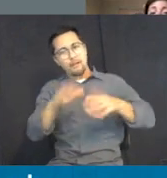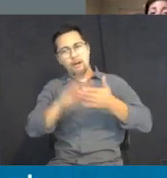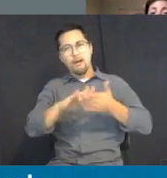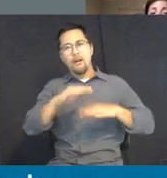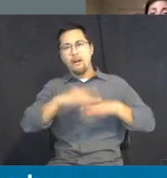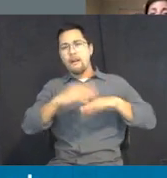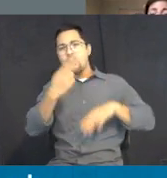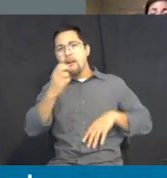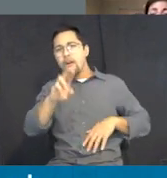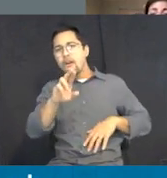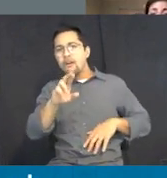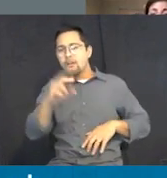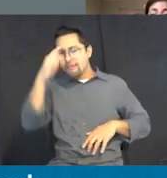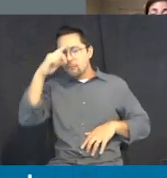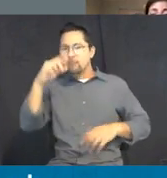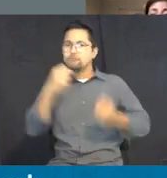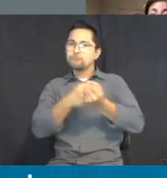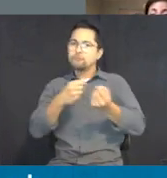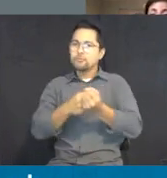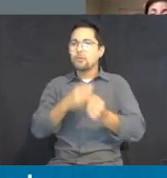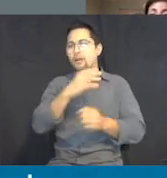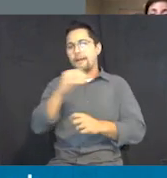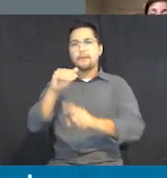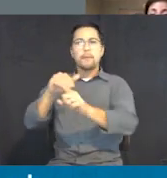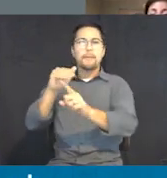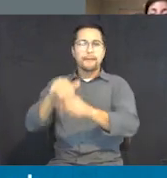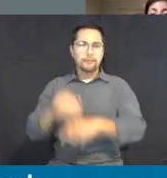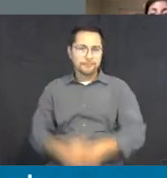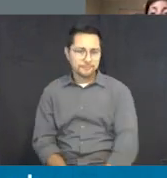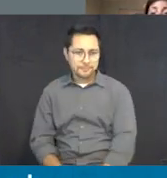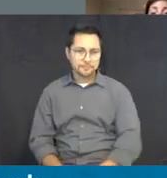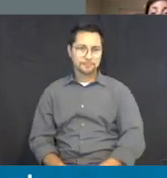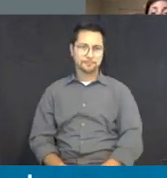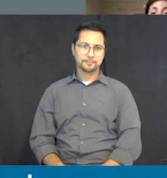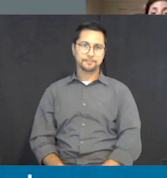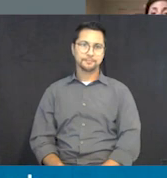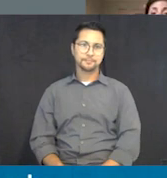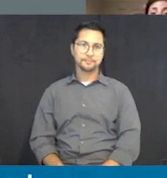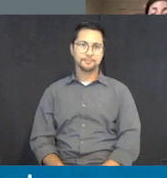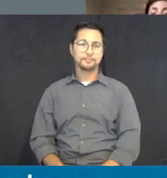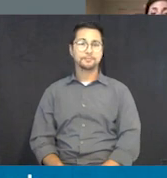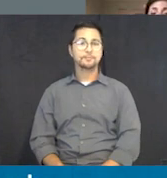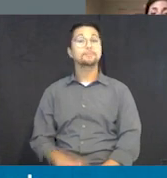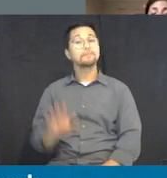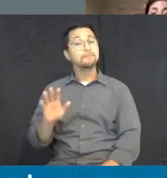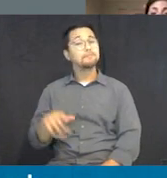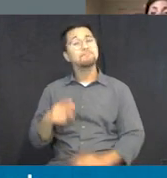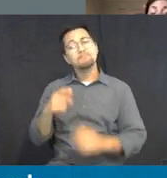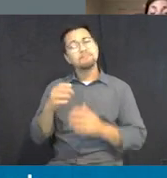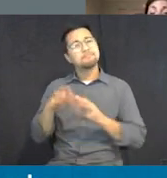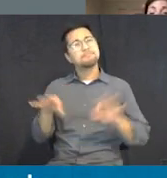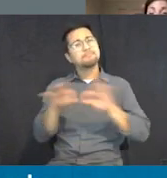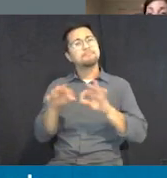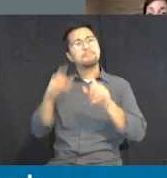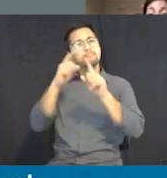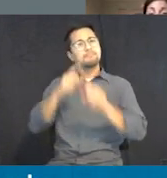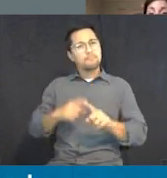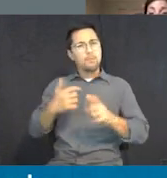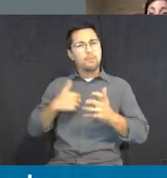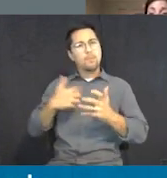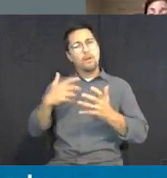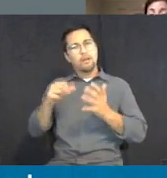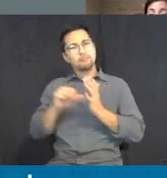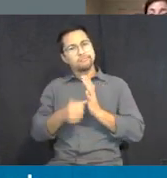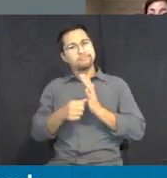Technology can be used as a natural support. You got to see in a couple of videos how some individuals actually, even